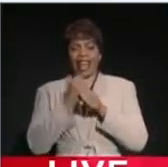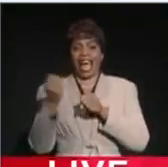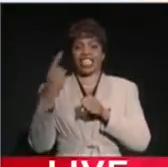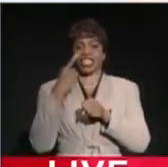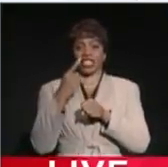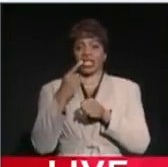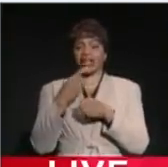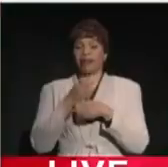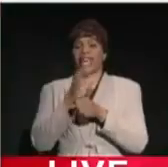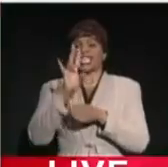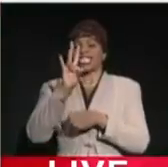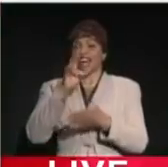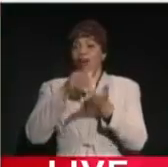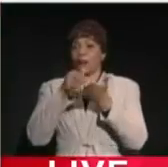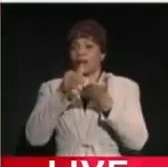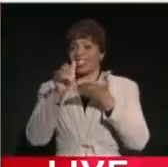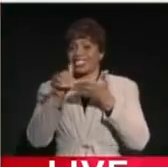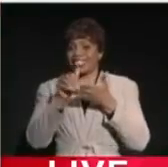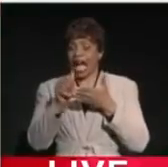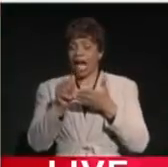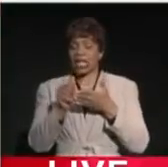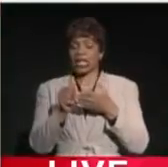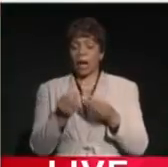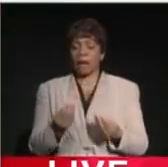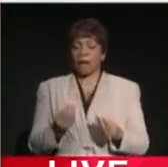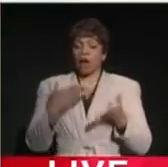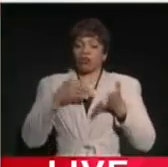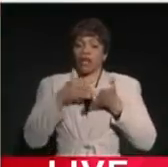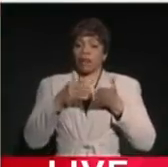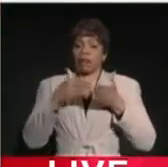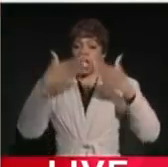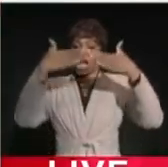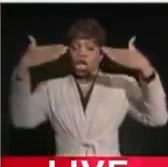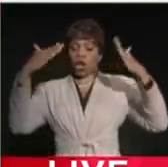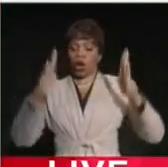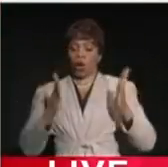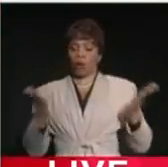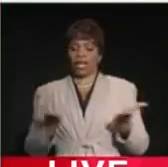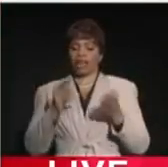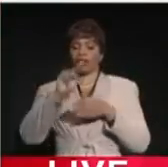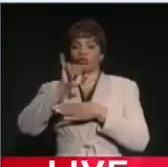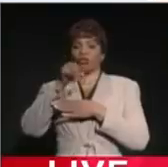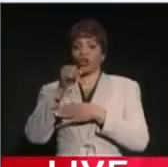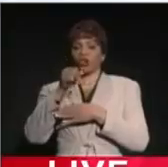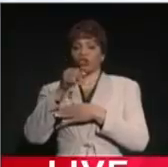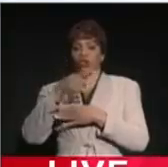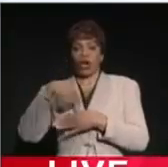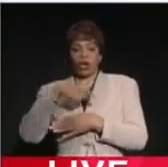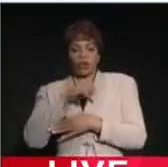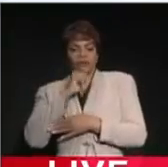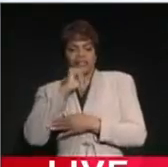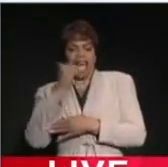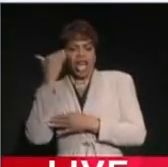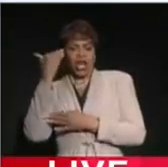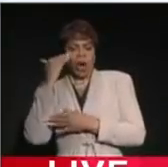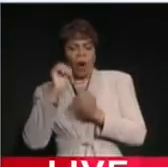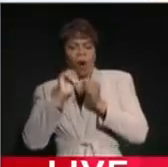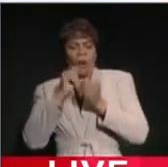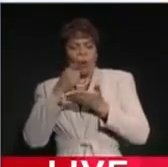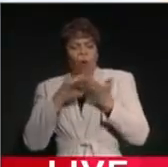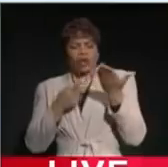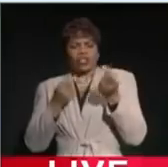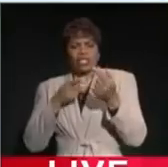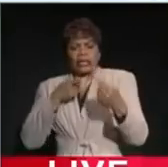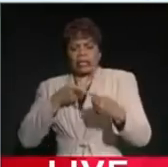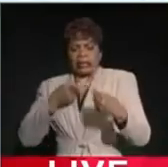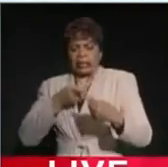million. You live in a multi-million home here in New Jersey. You do not know what it takes to struggle to put food on the table.